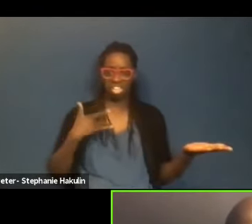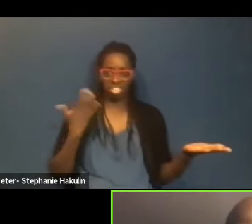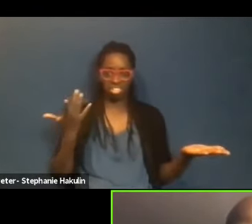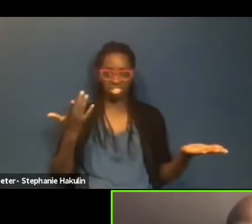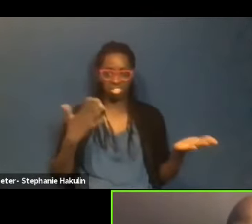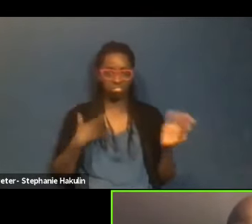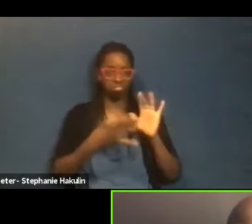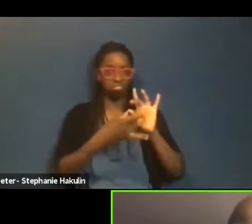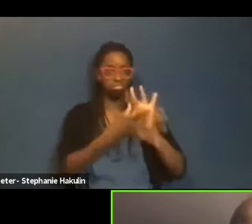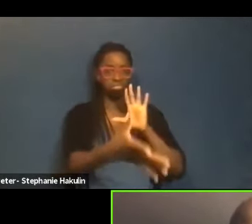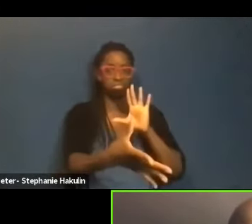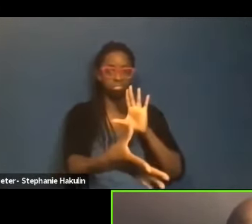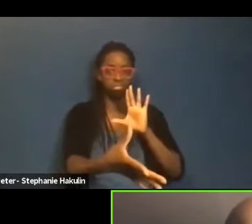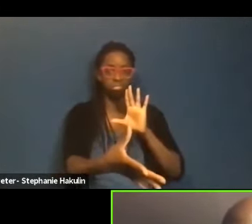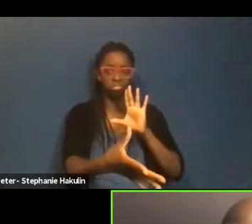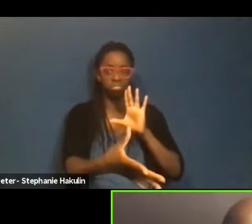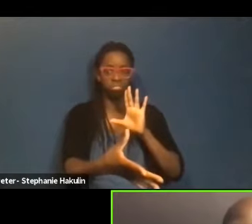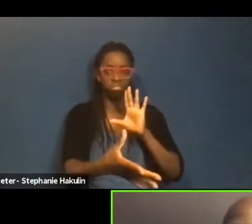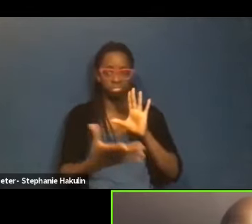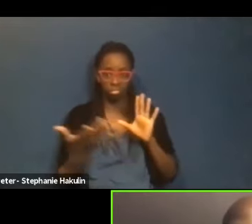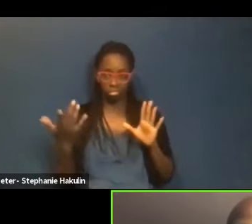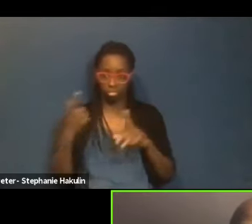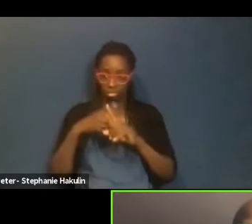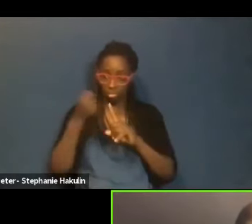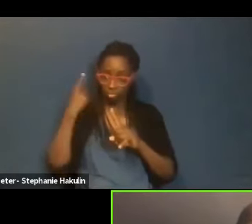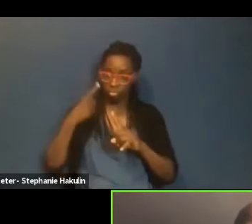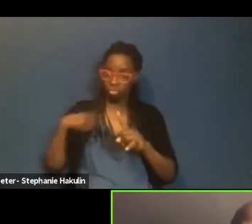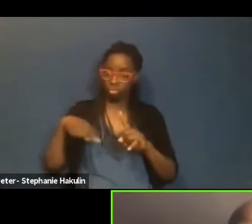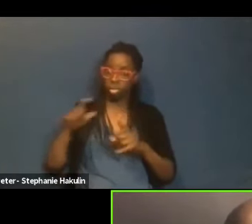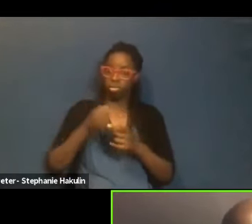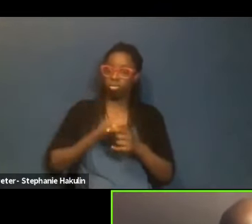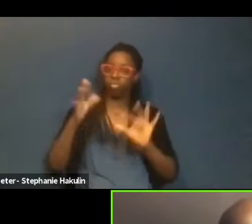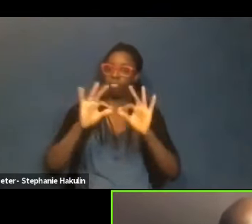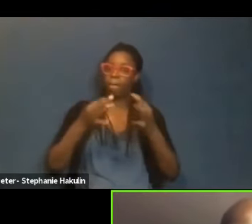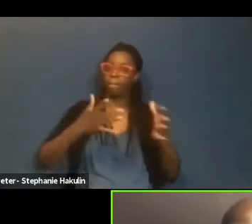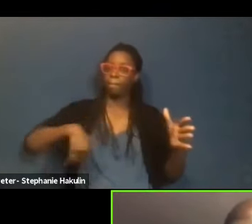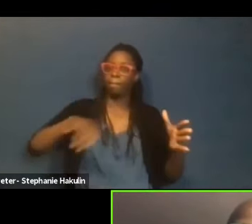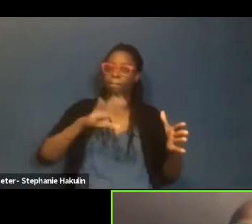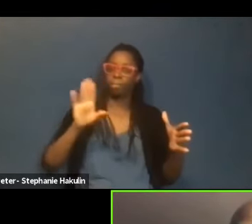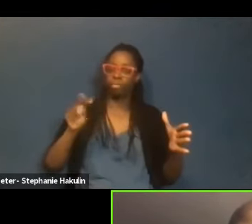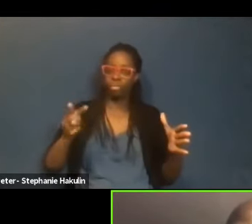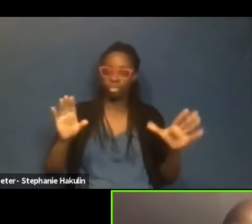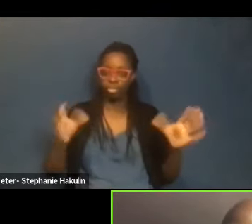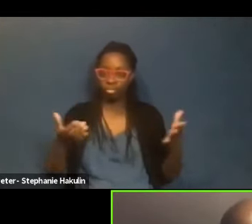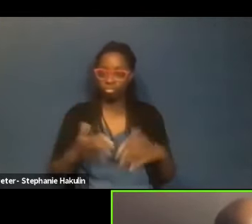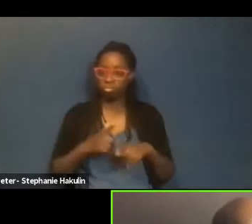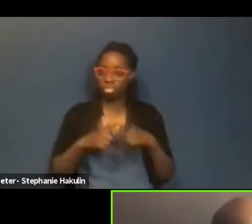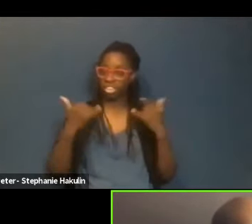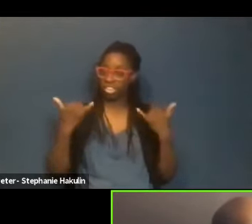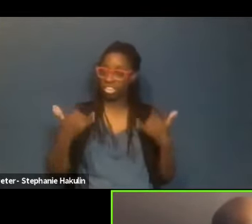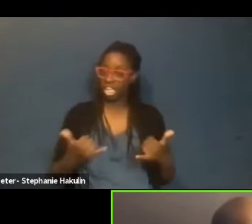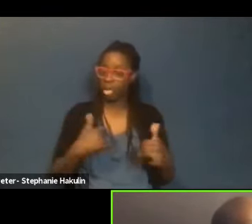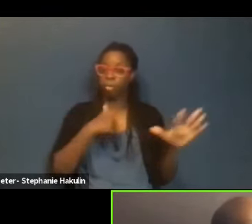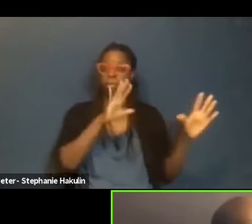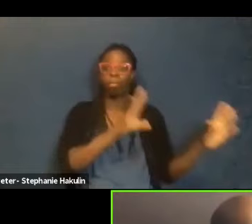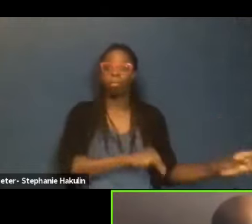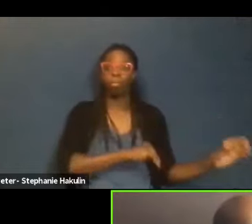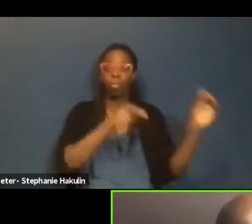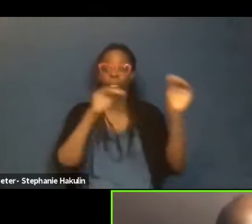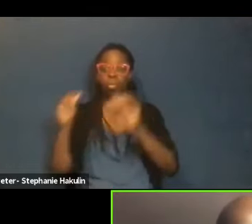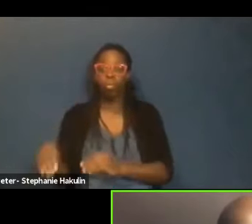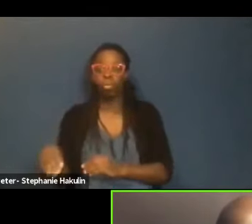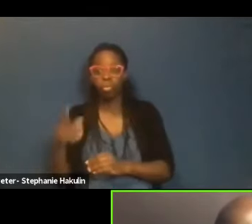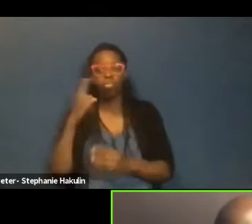poetry family as I moved my body across the country to take on a new gig. I am